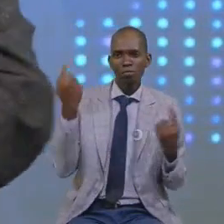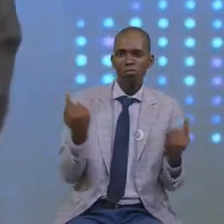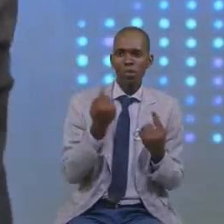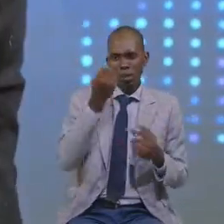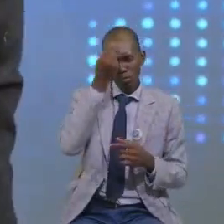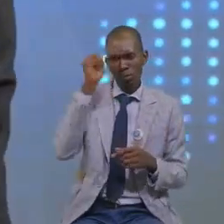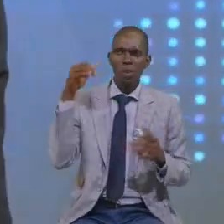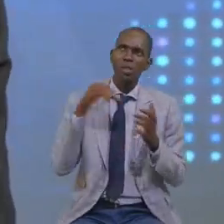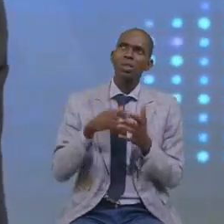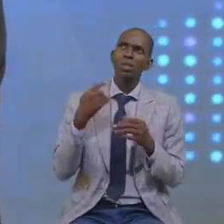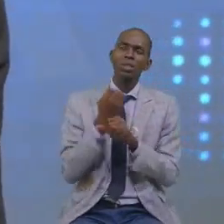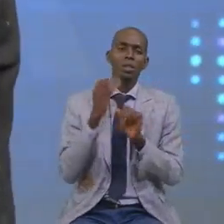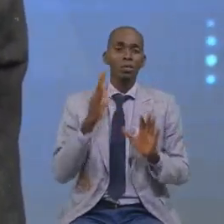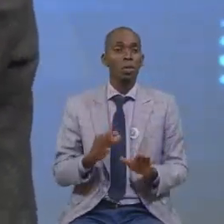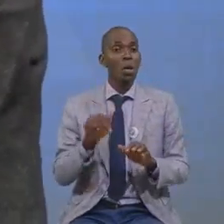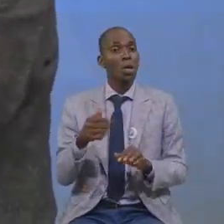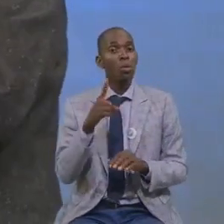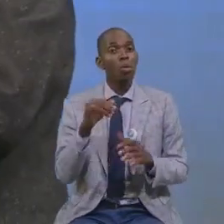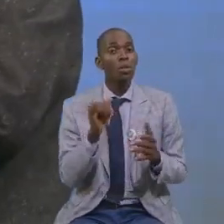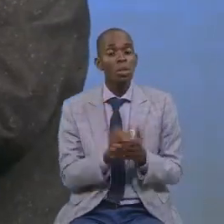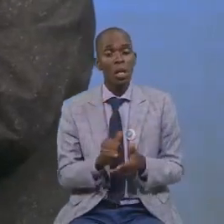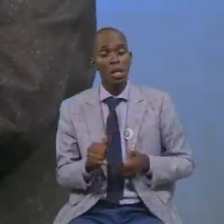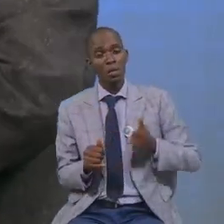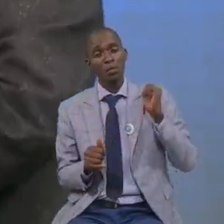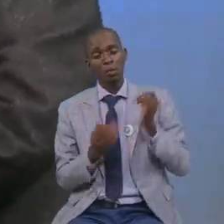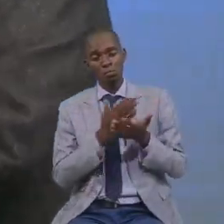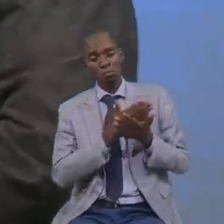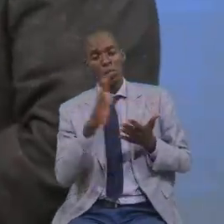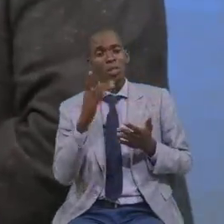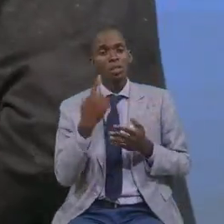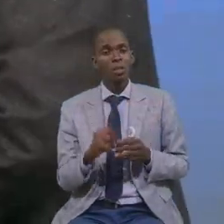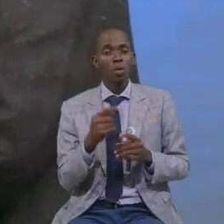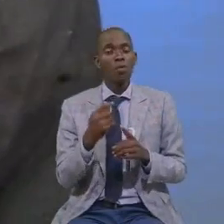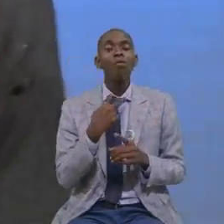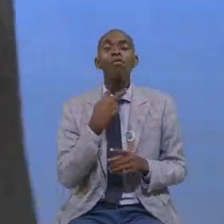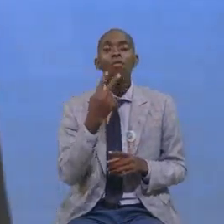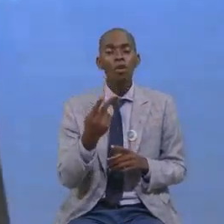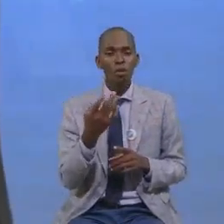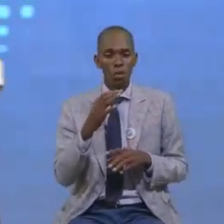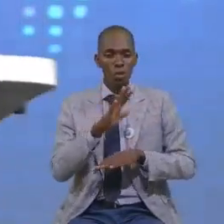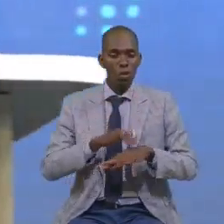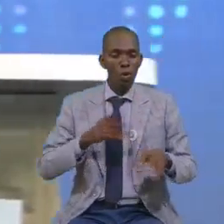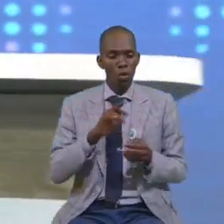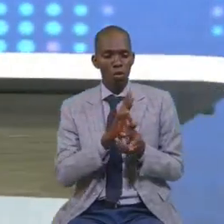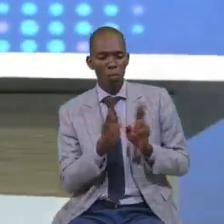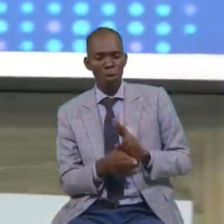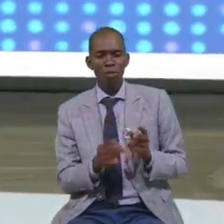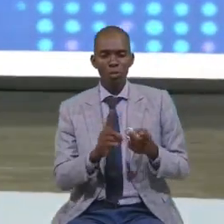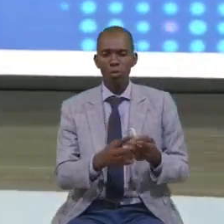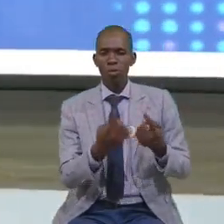who refuses the voice of repentance, that we should repent and come to the Lord,